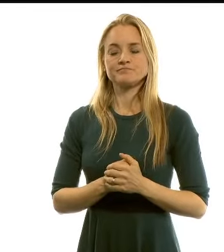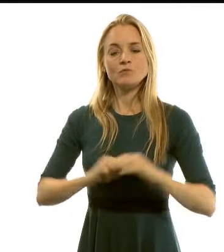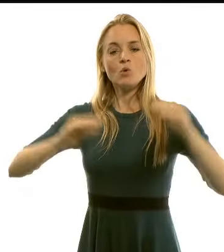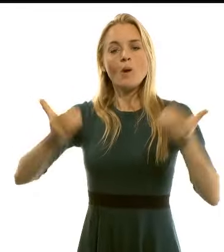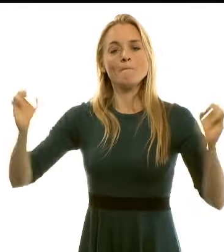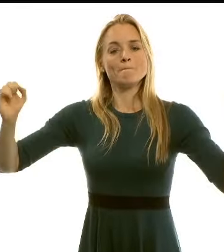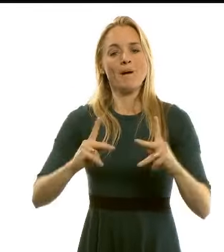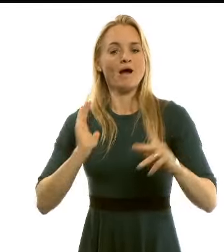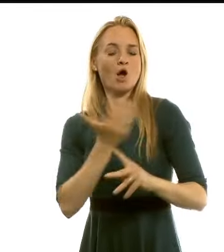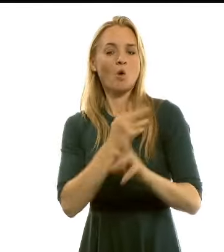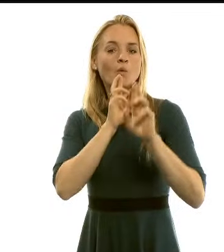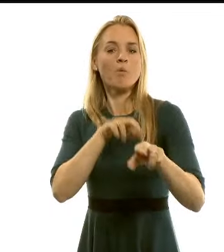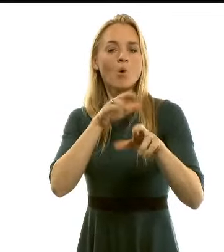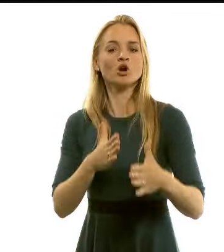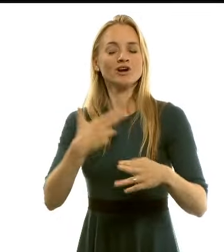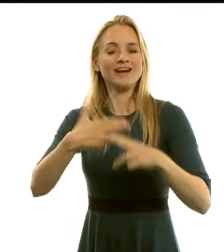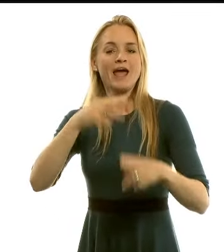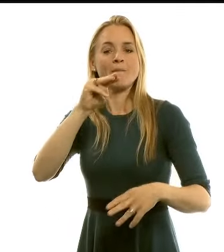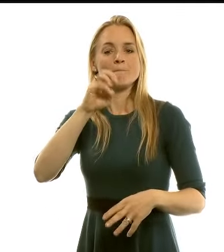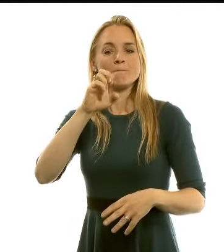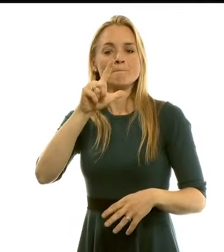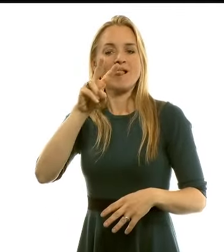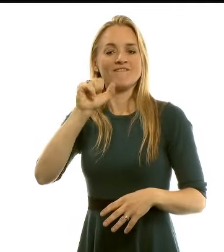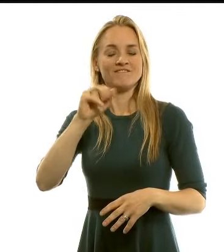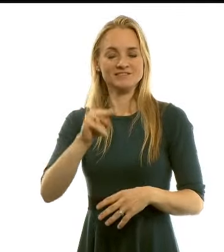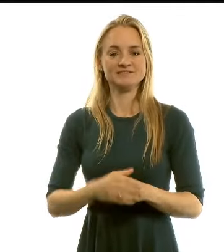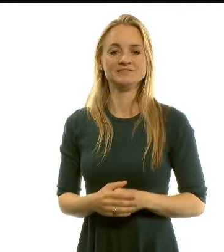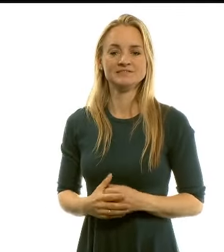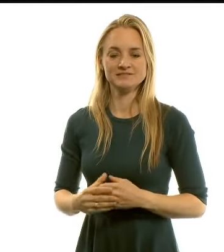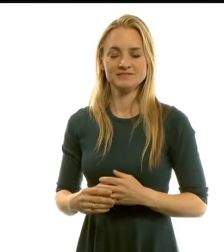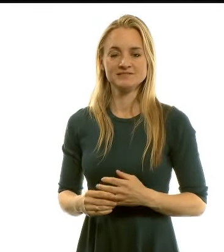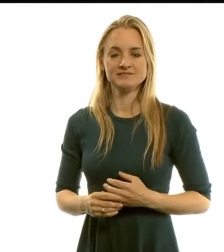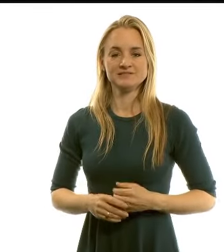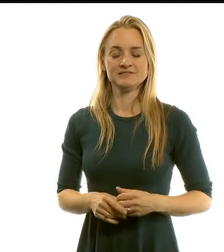it's Melvin. Hey, Melvin.